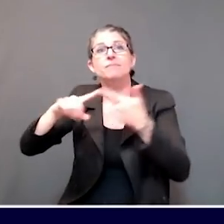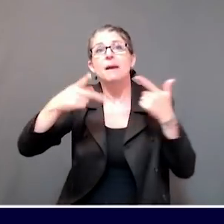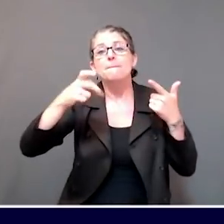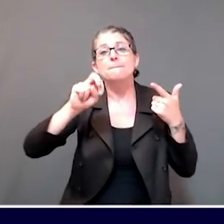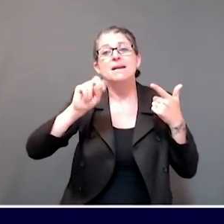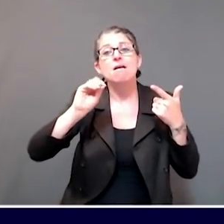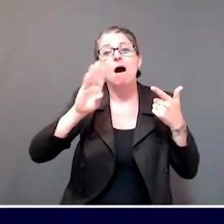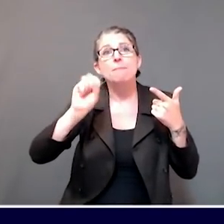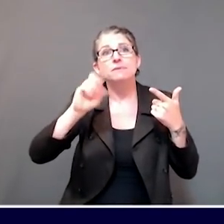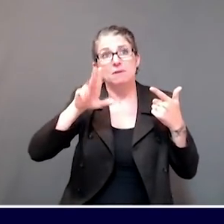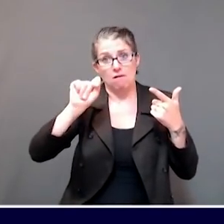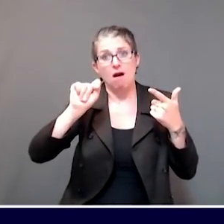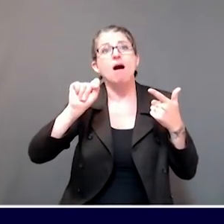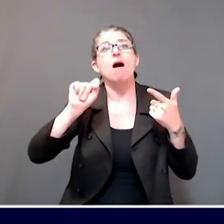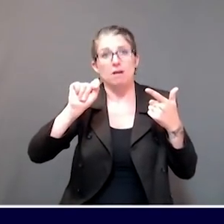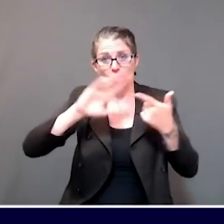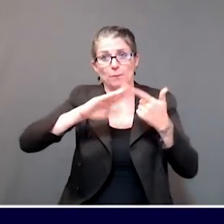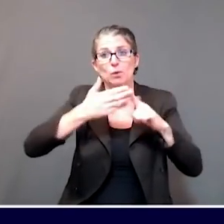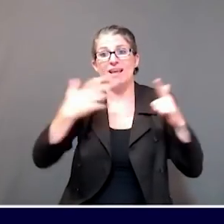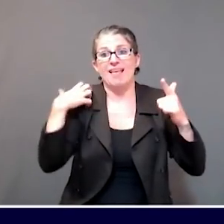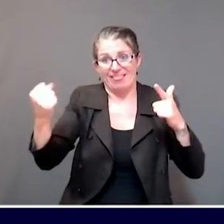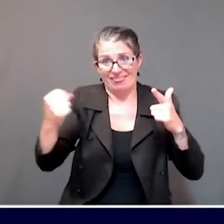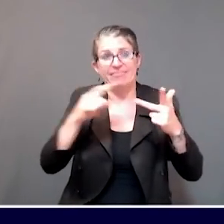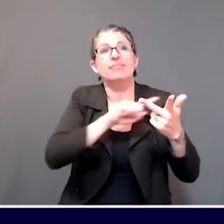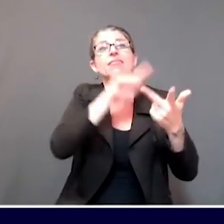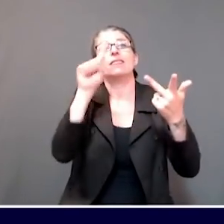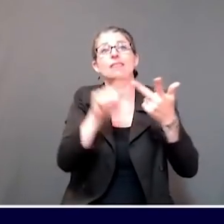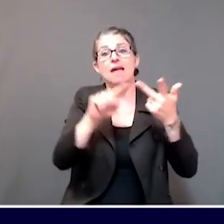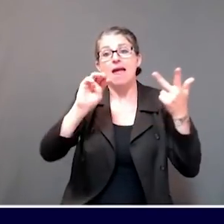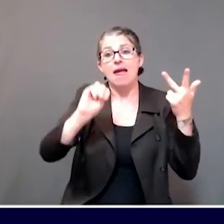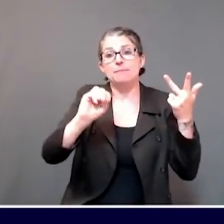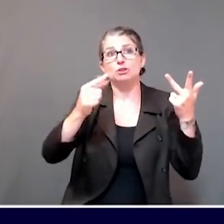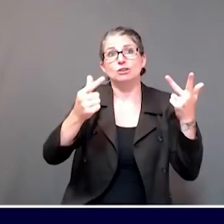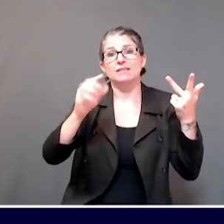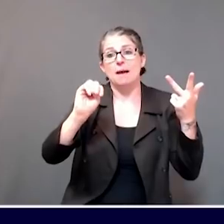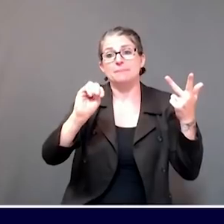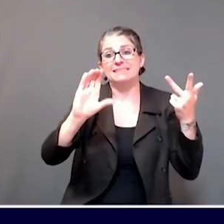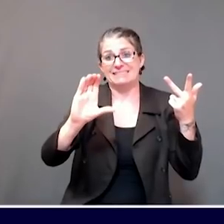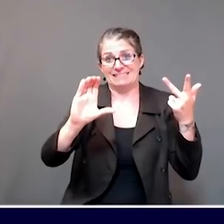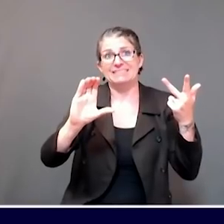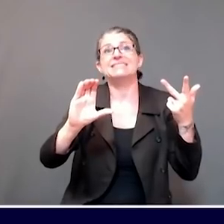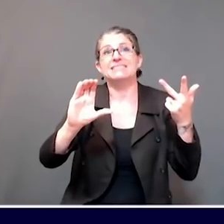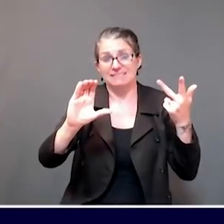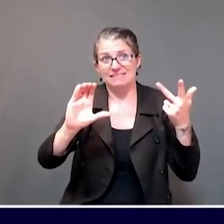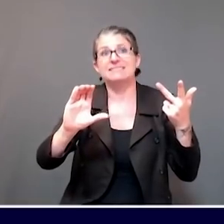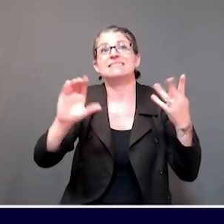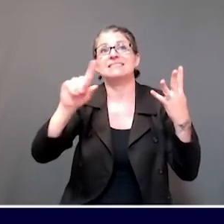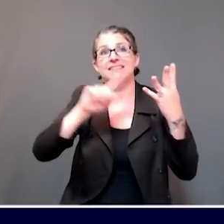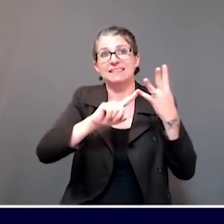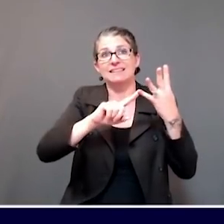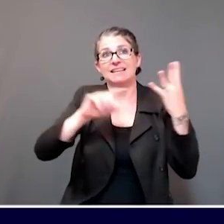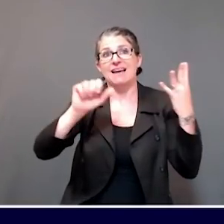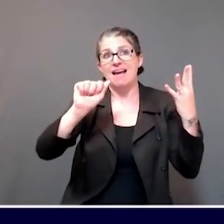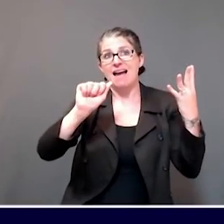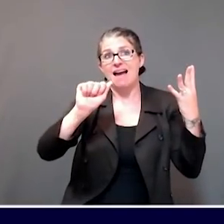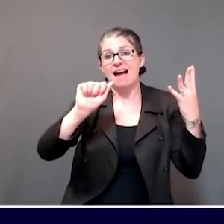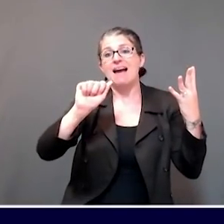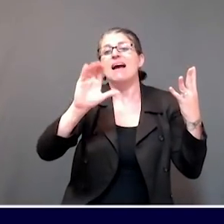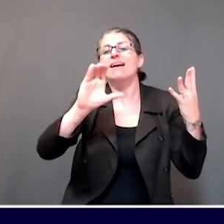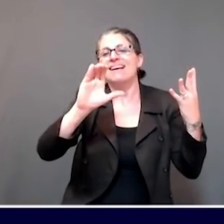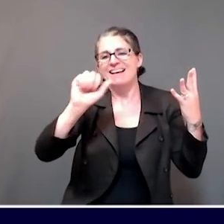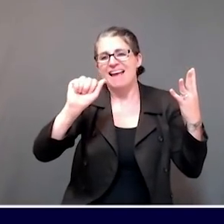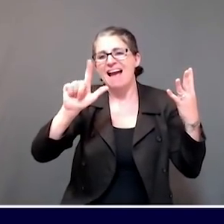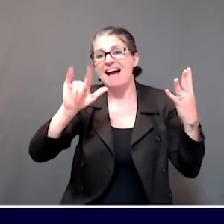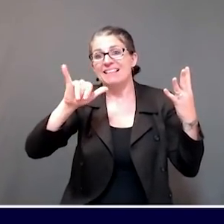Medical Center, Mount Desert Island Hospital, Calais Regional Hospital, Northern Maine Medical Center,